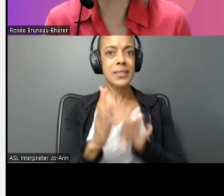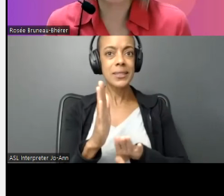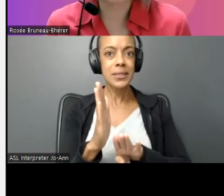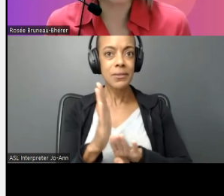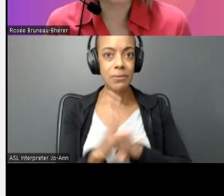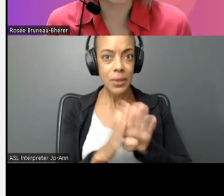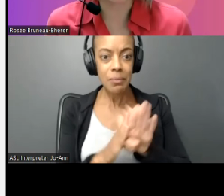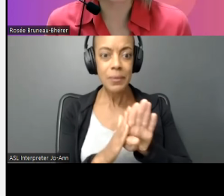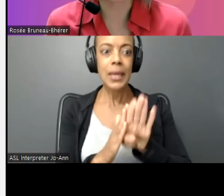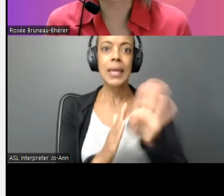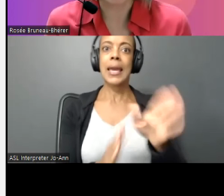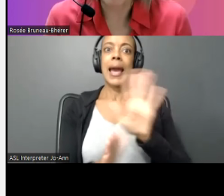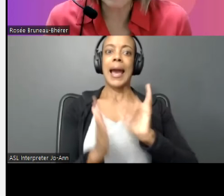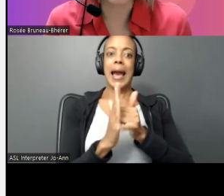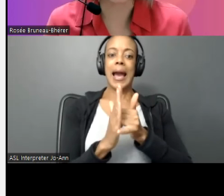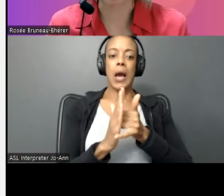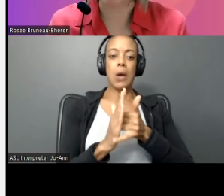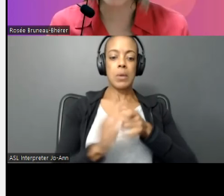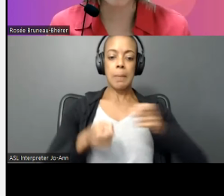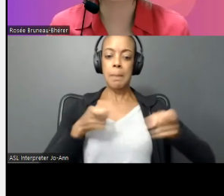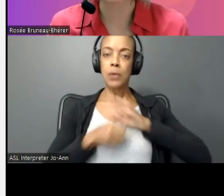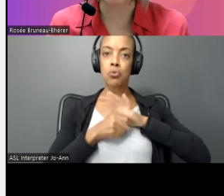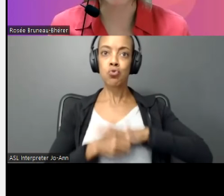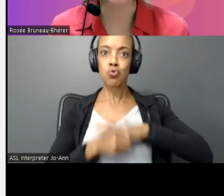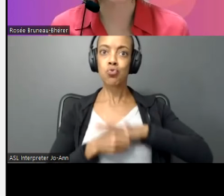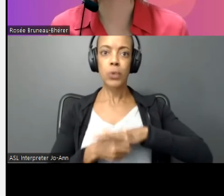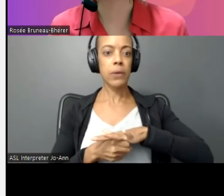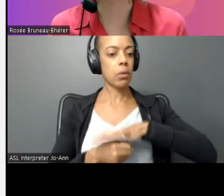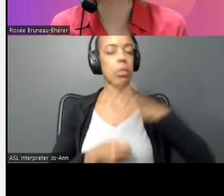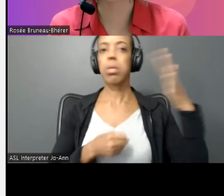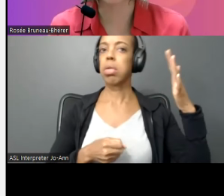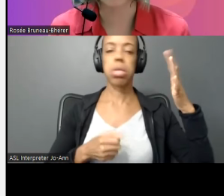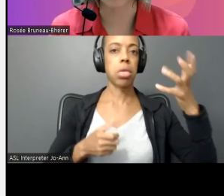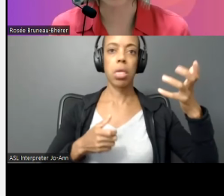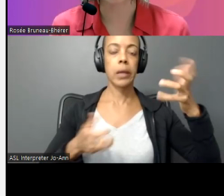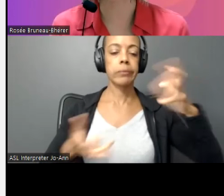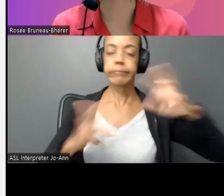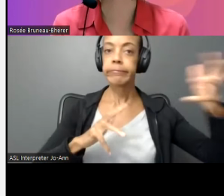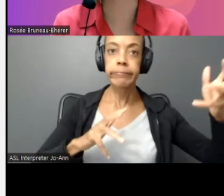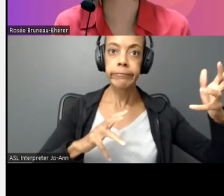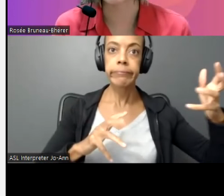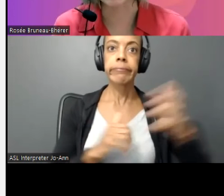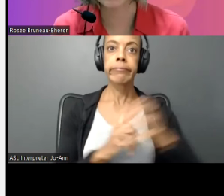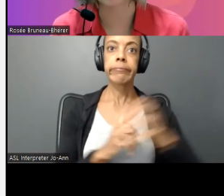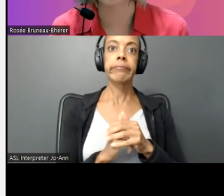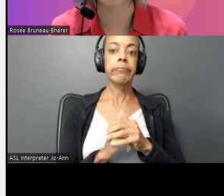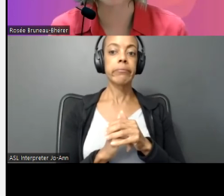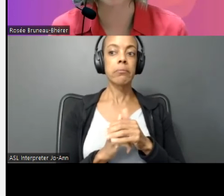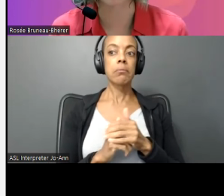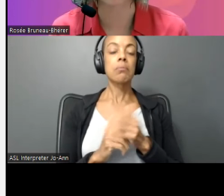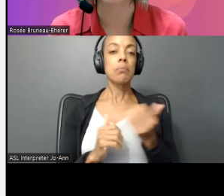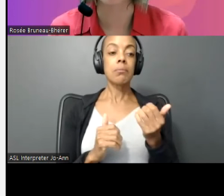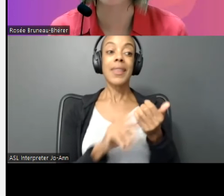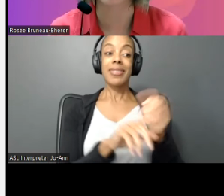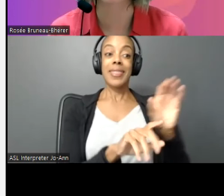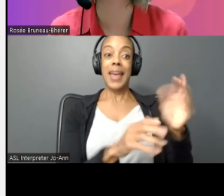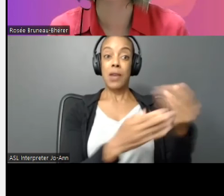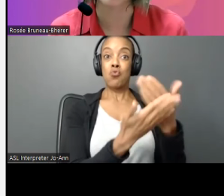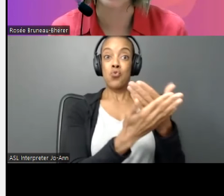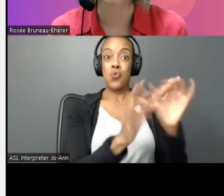stress. And even though Jeremy is in a family who's competent, who loves him, he's been there for 12 months, it would